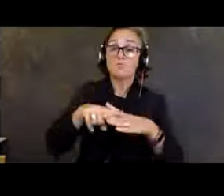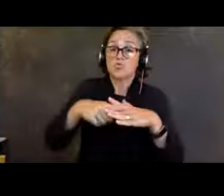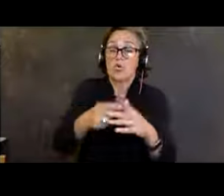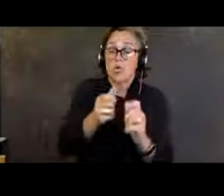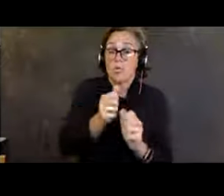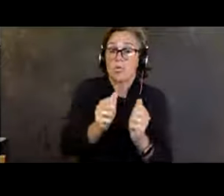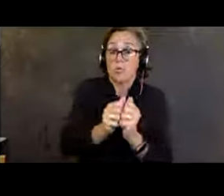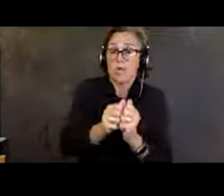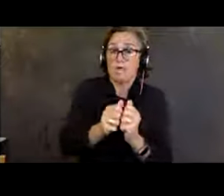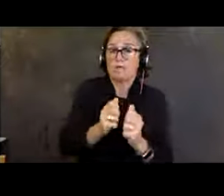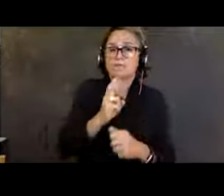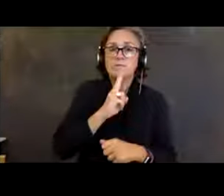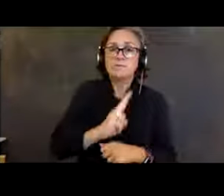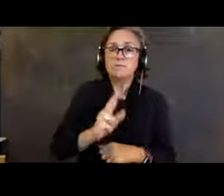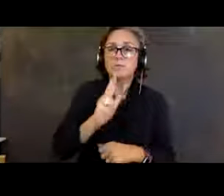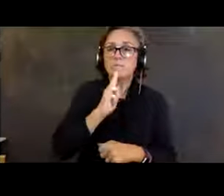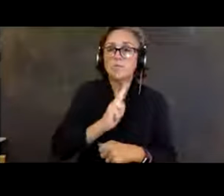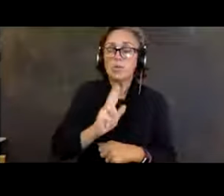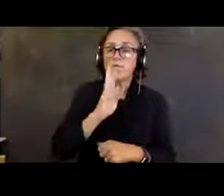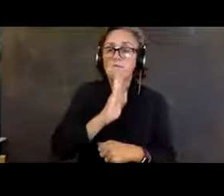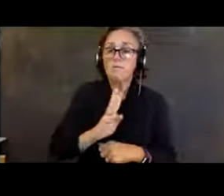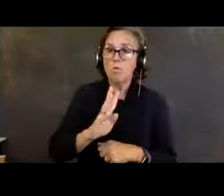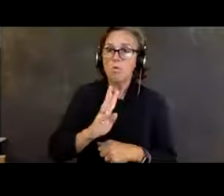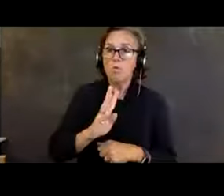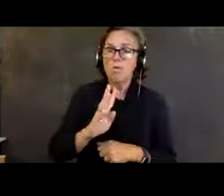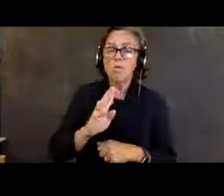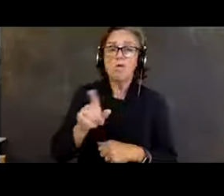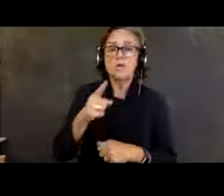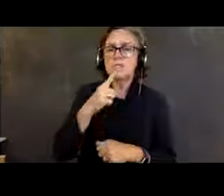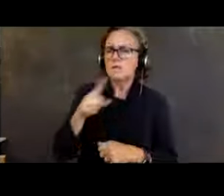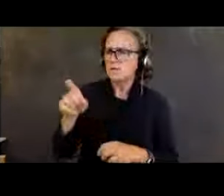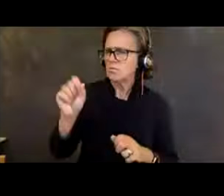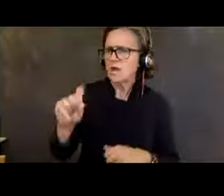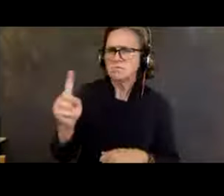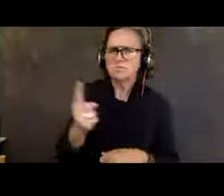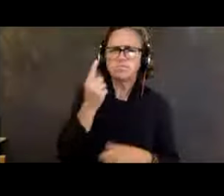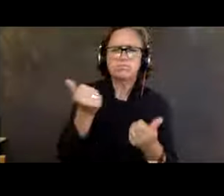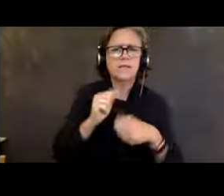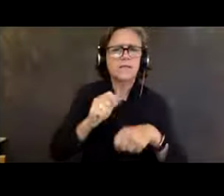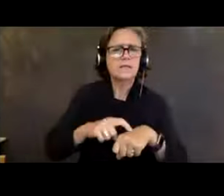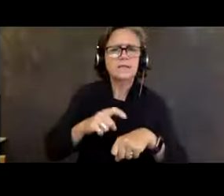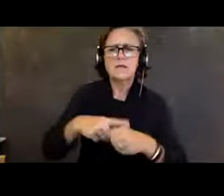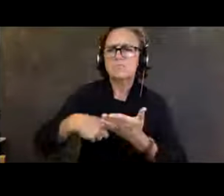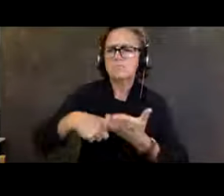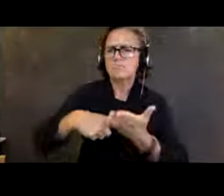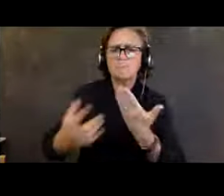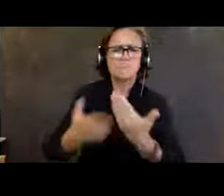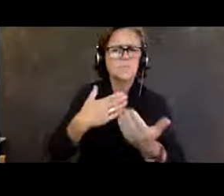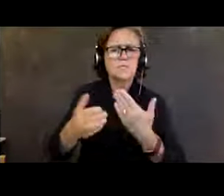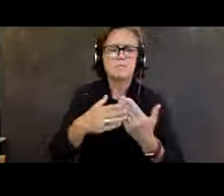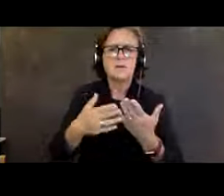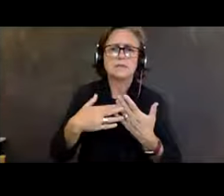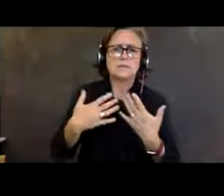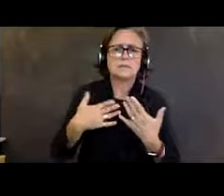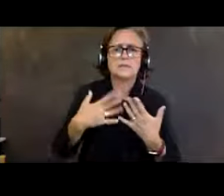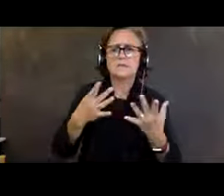they're very young, knowing that they can come and talk with you, all right, about these difficult topics, it makes it easier, I think, to have those conversations. But it's